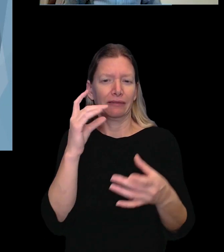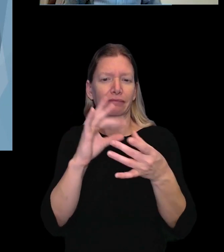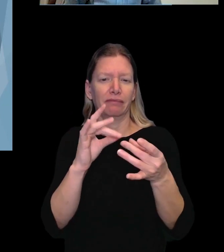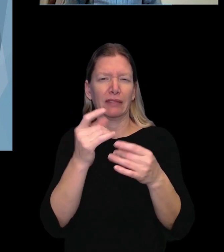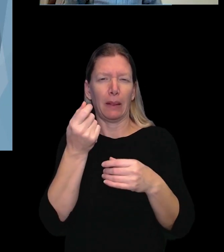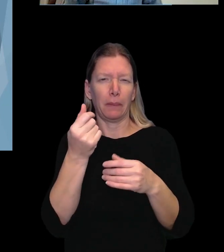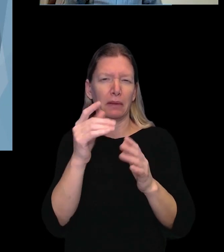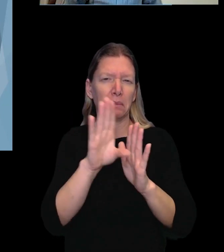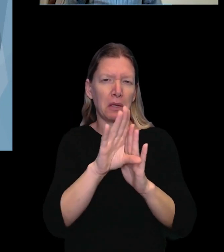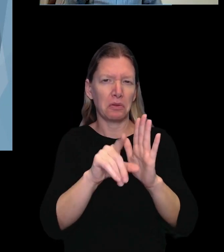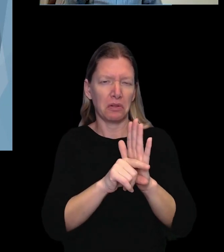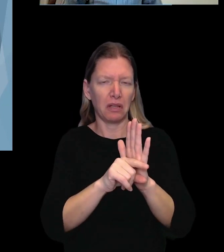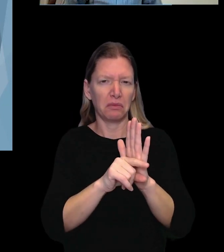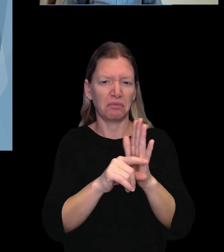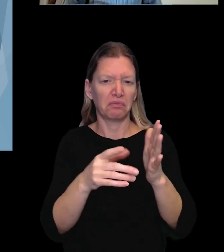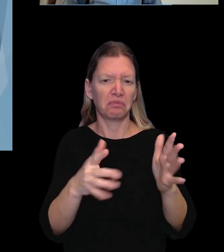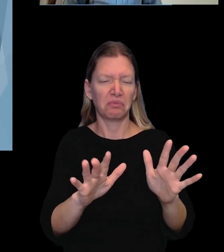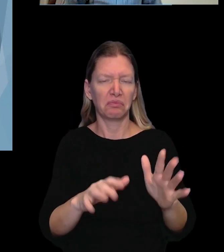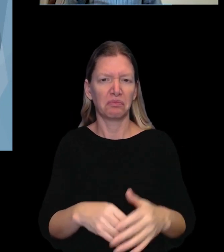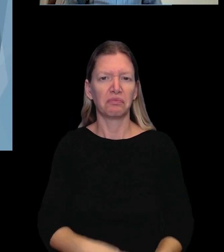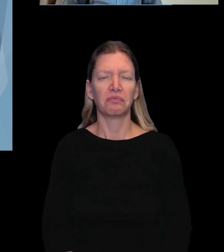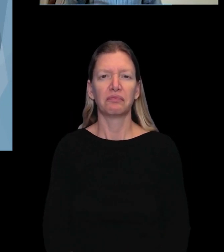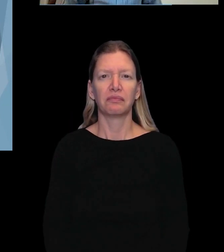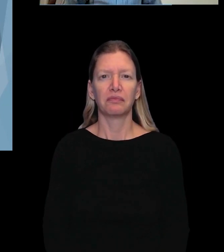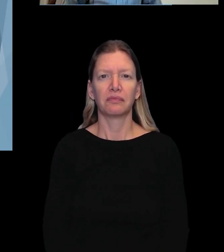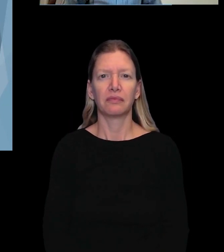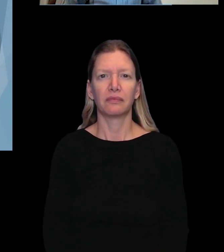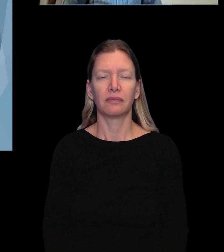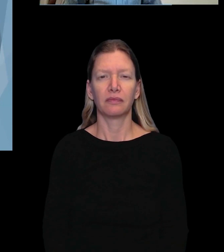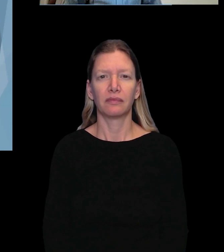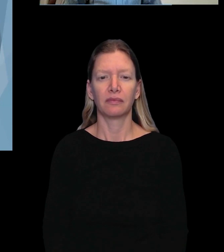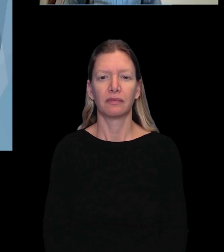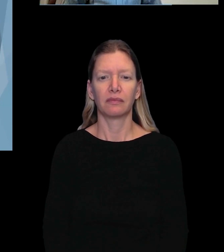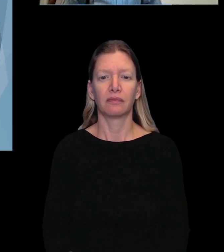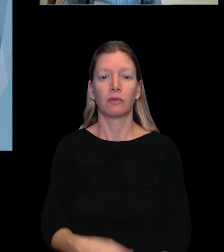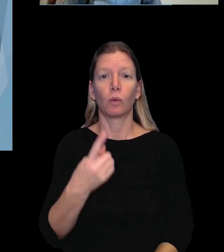As I just covered a little bit of our background.